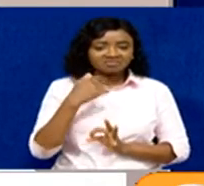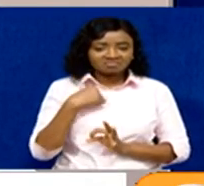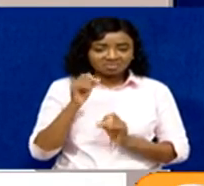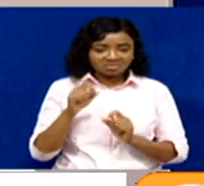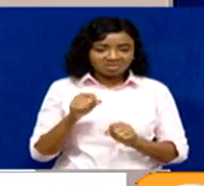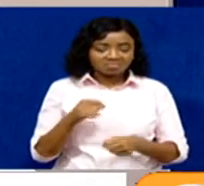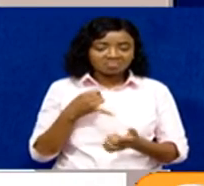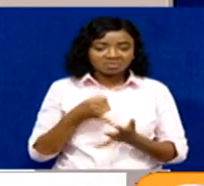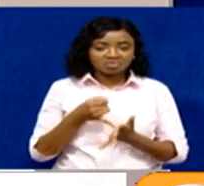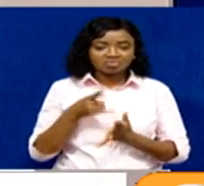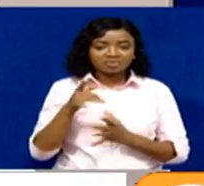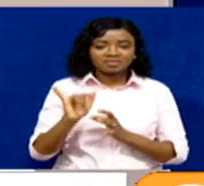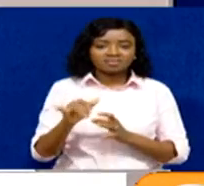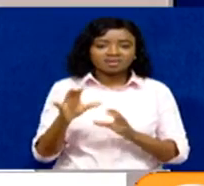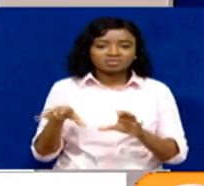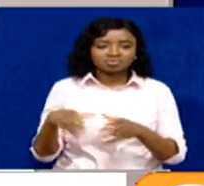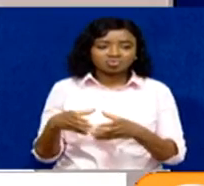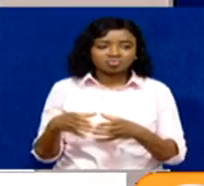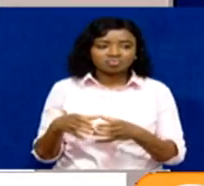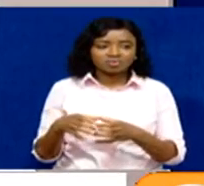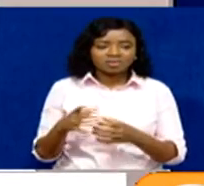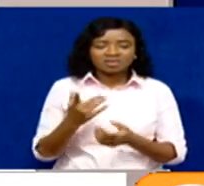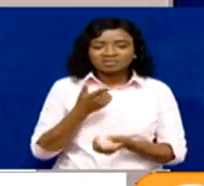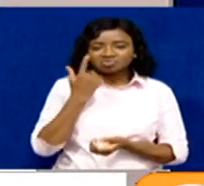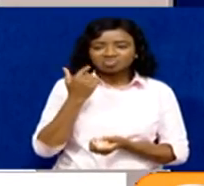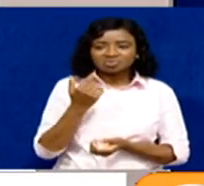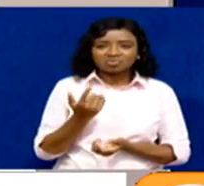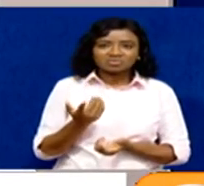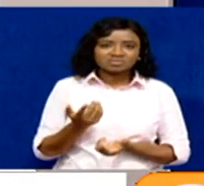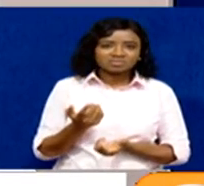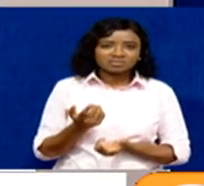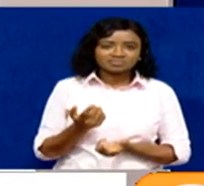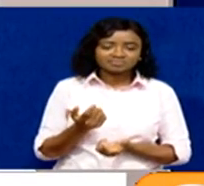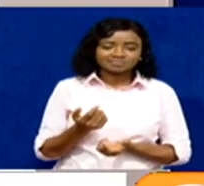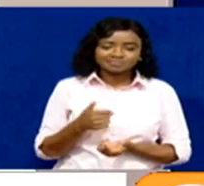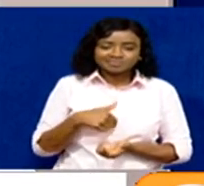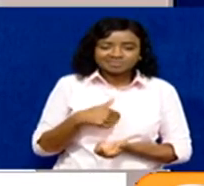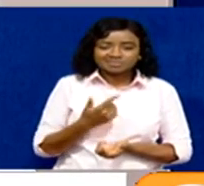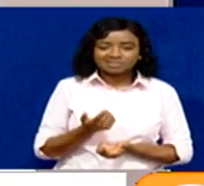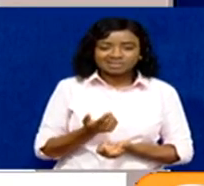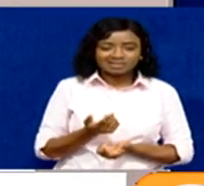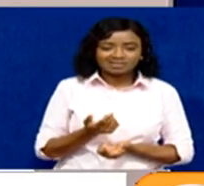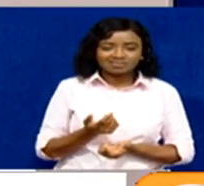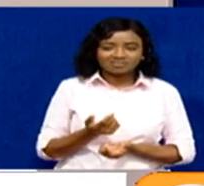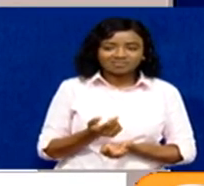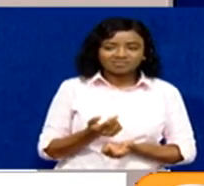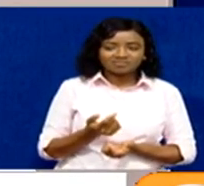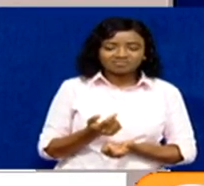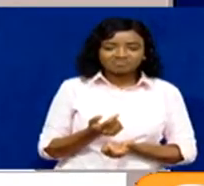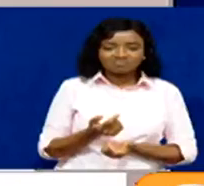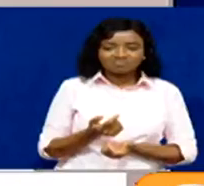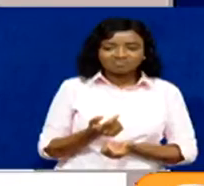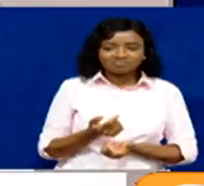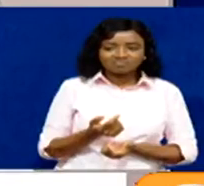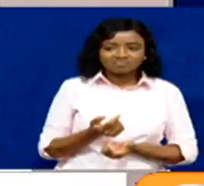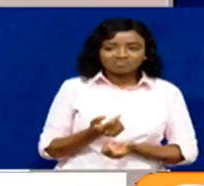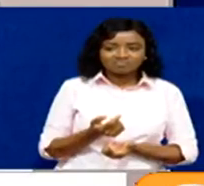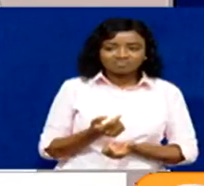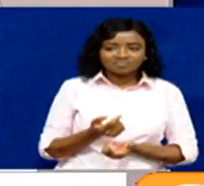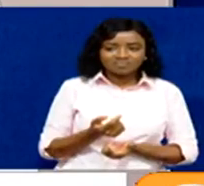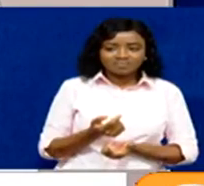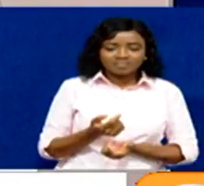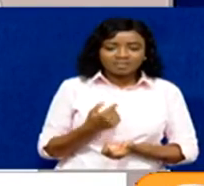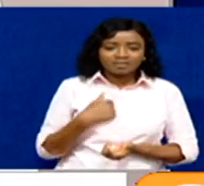being a person of faith, I was in that group, but there were many other people as